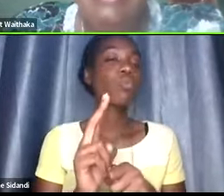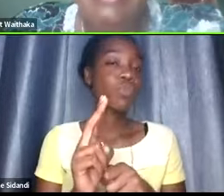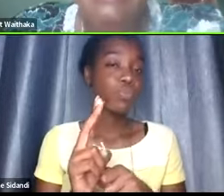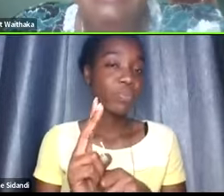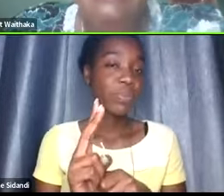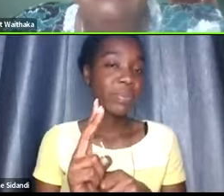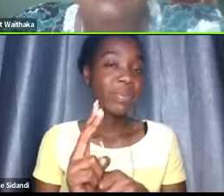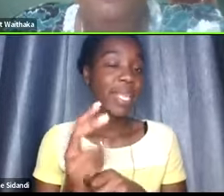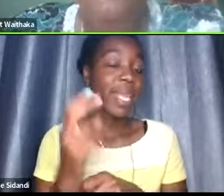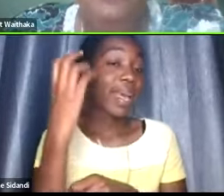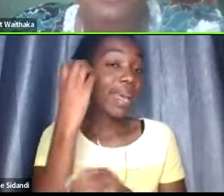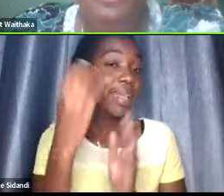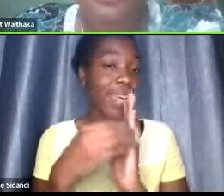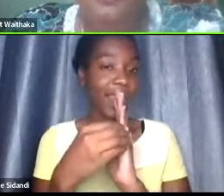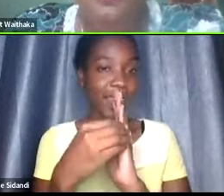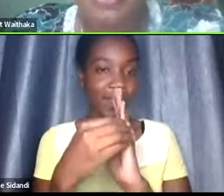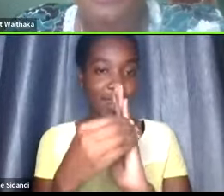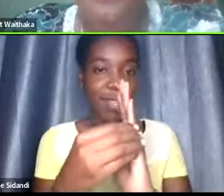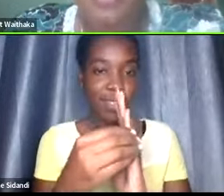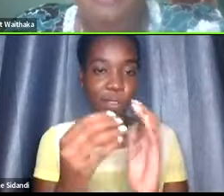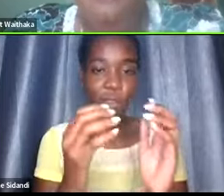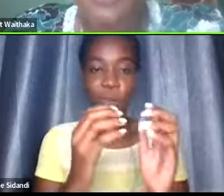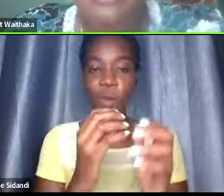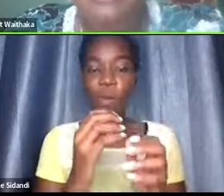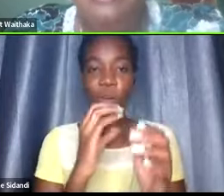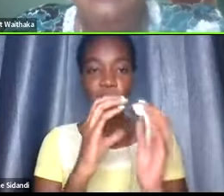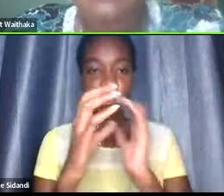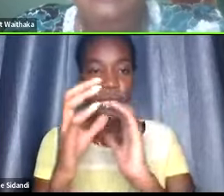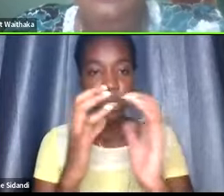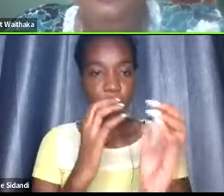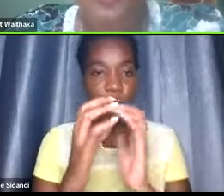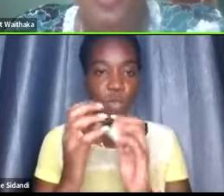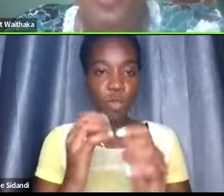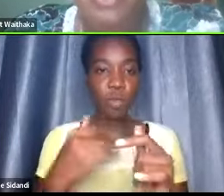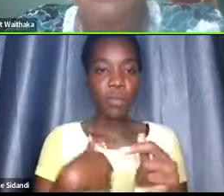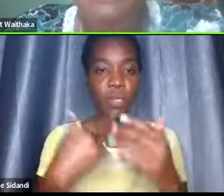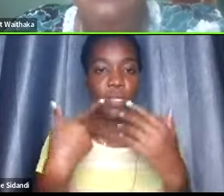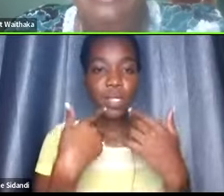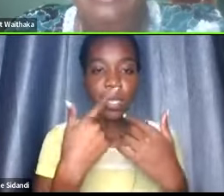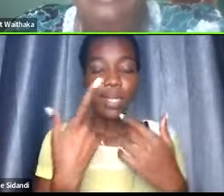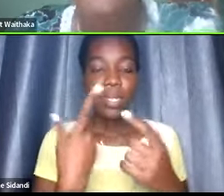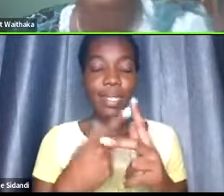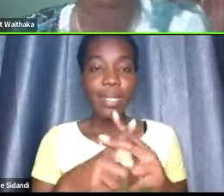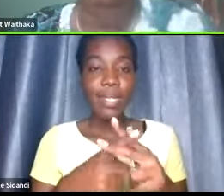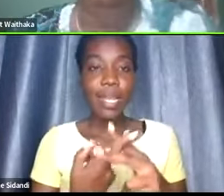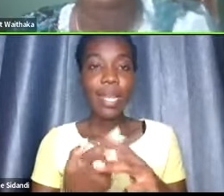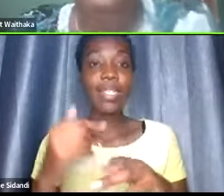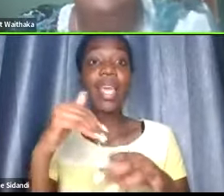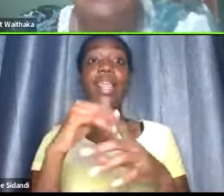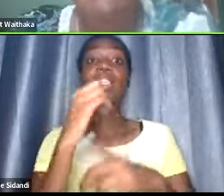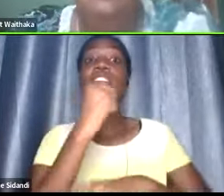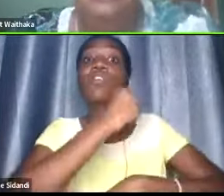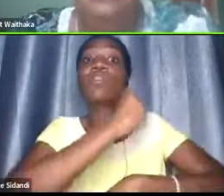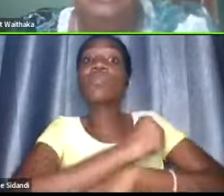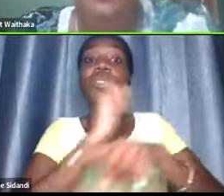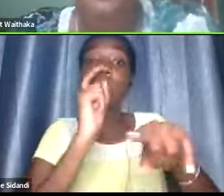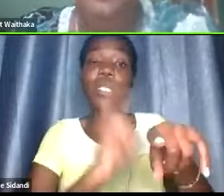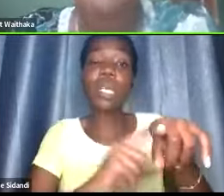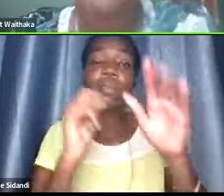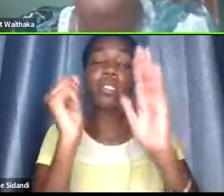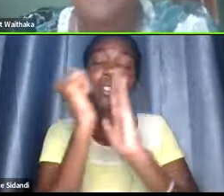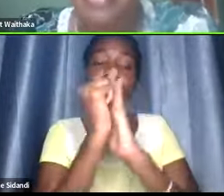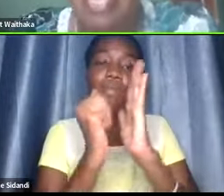career guidance conversations should, when I say they start in school, it means that even when they're doing the subject selection,